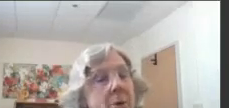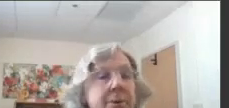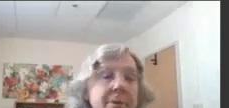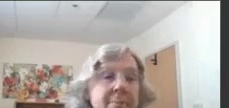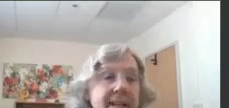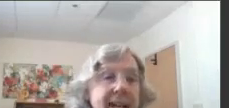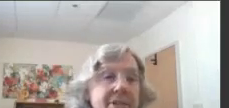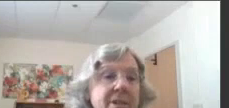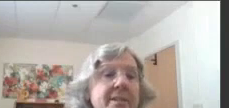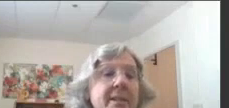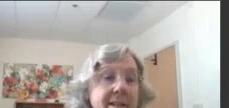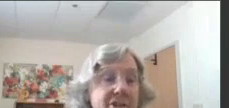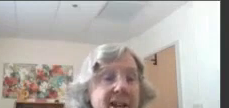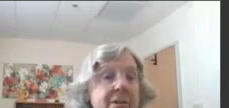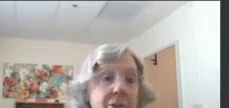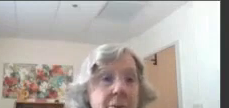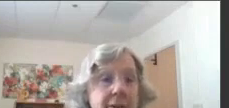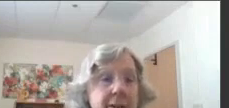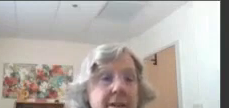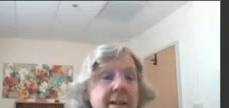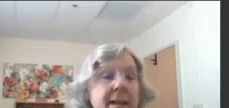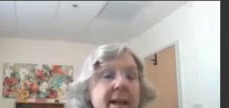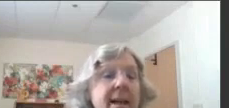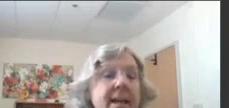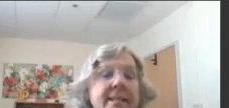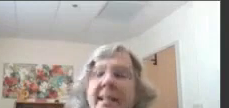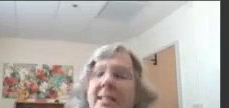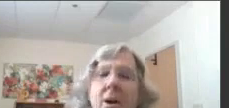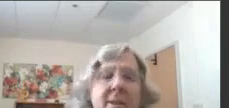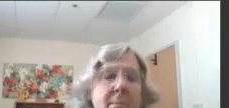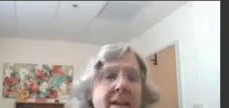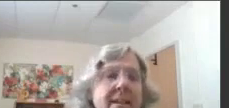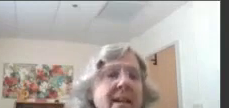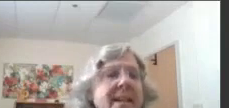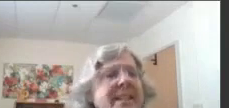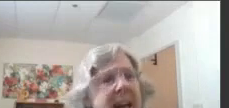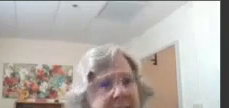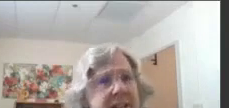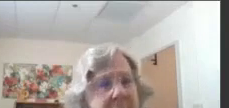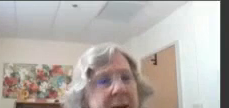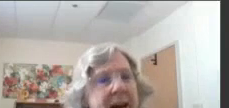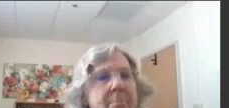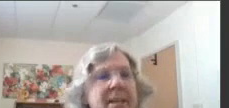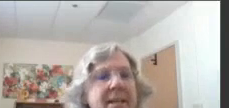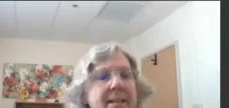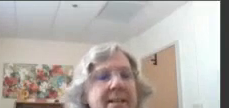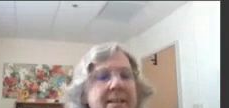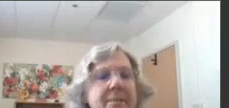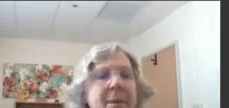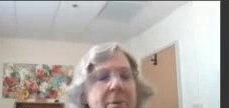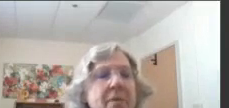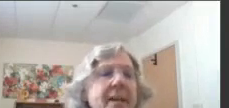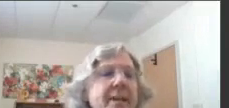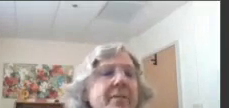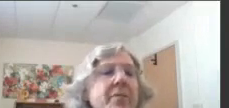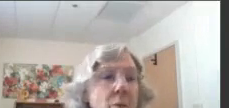starting court-ordered medications in the jail sooner. And that's always been a touchy spot